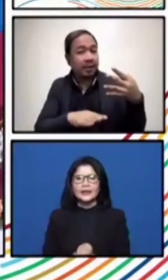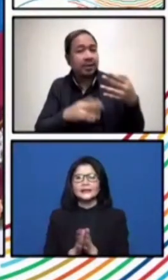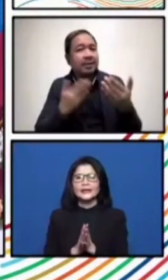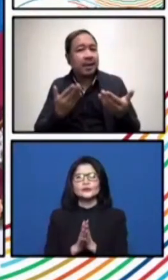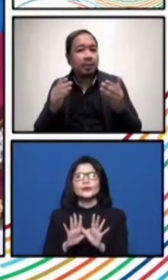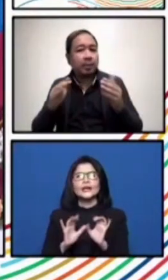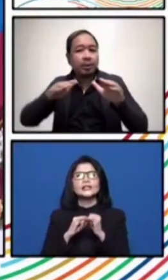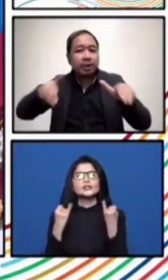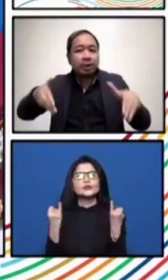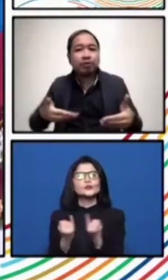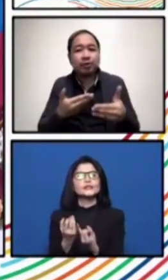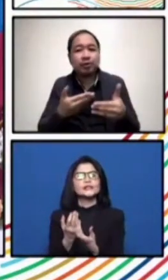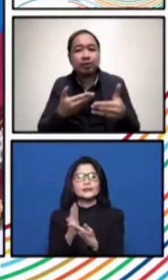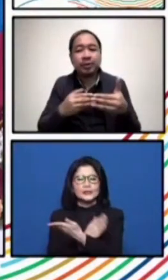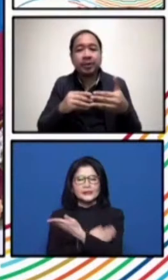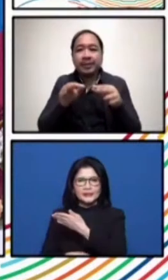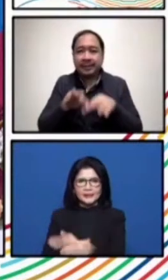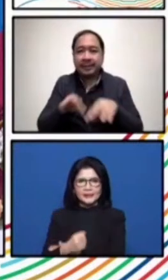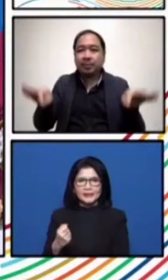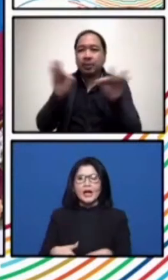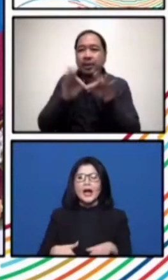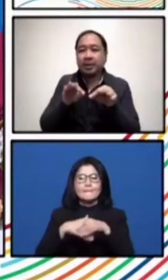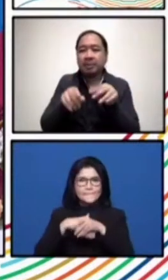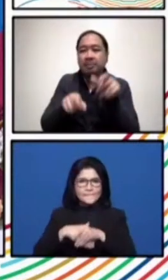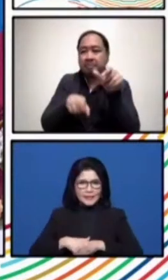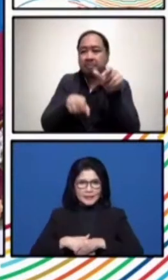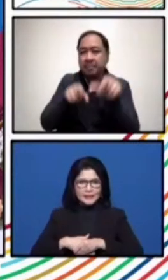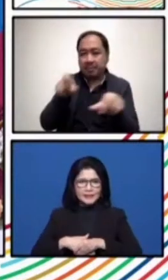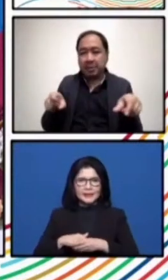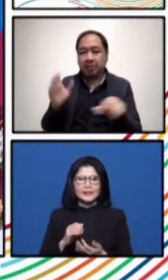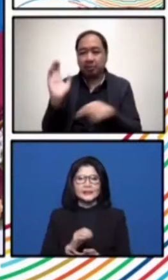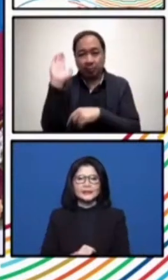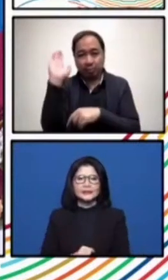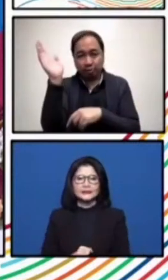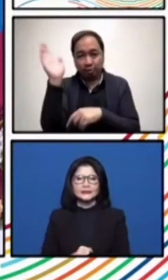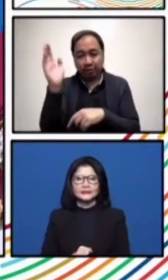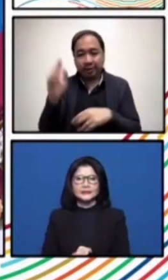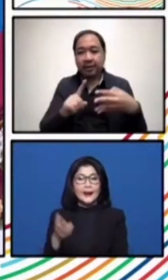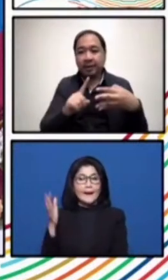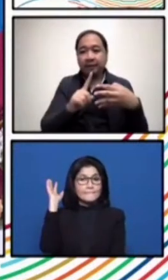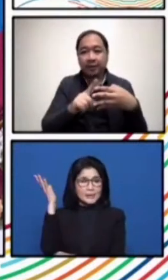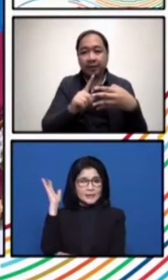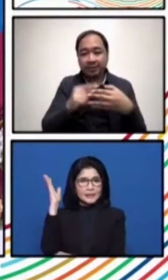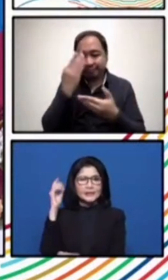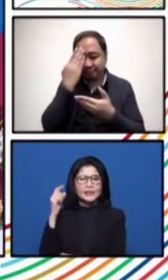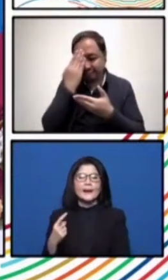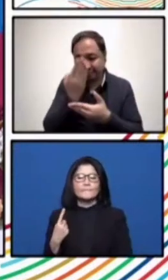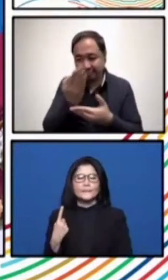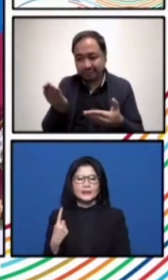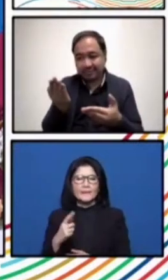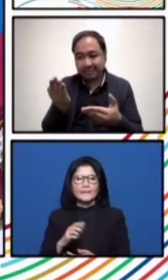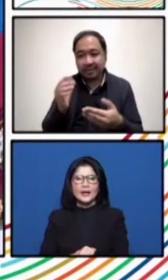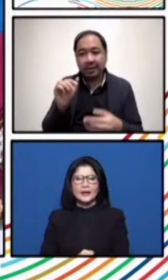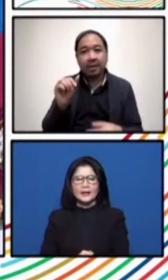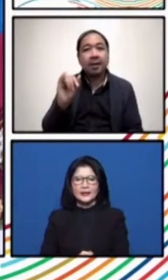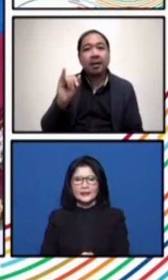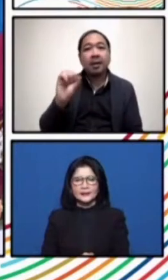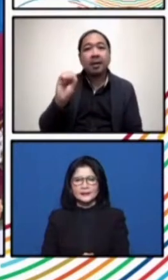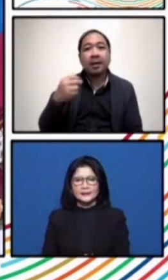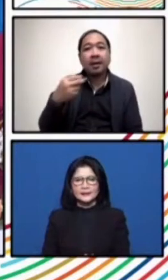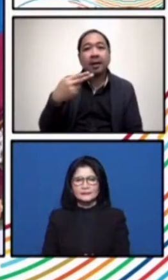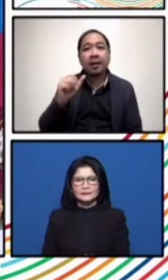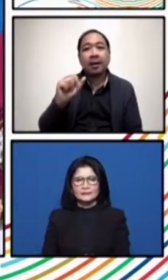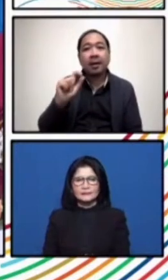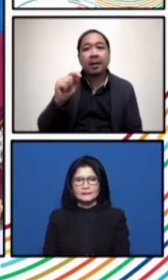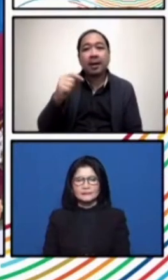I introduce the very important panelists first Her Excellency Mr ice heart